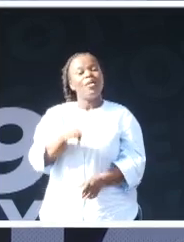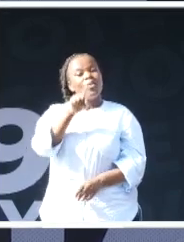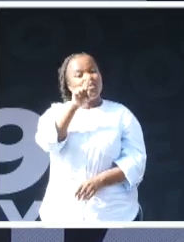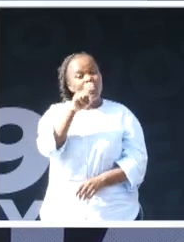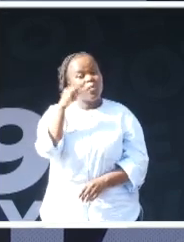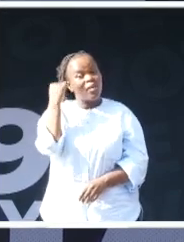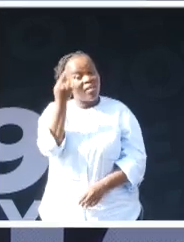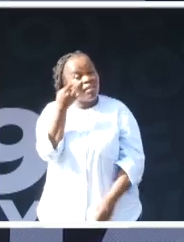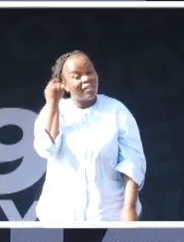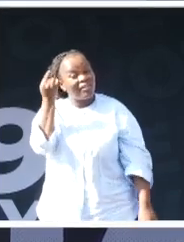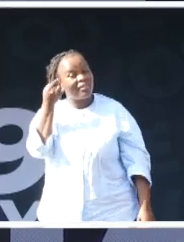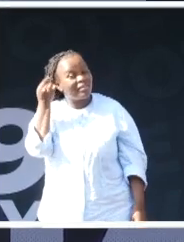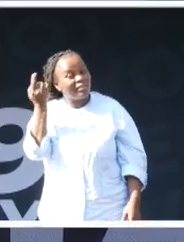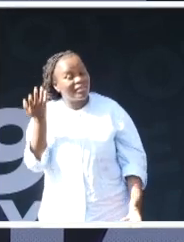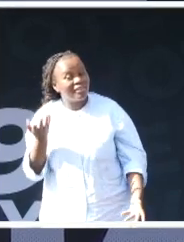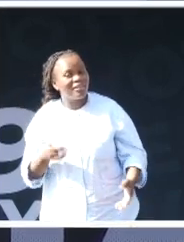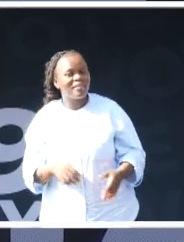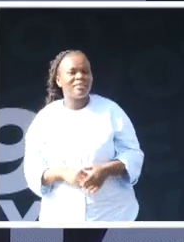Awatsenwa.